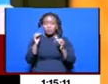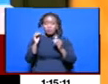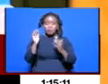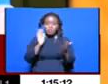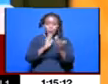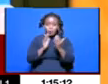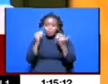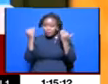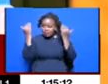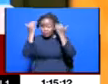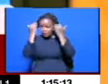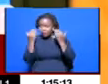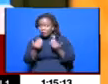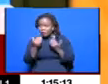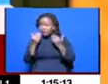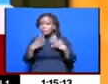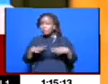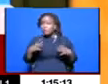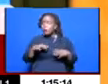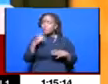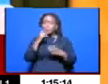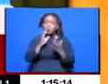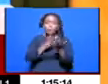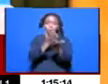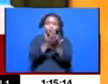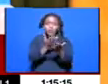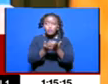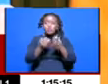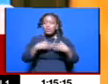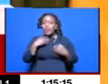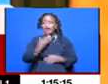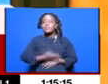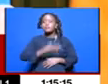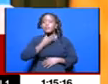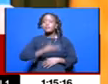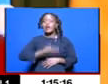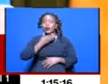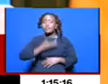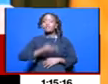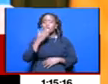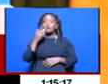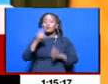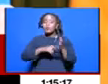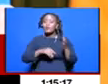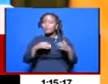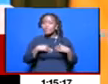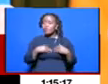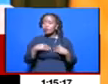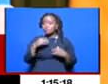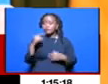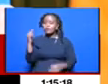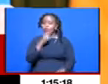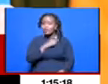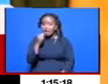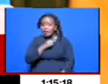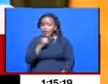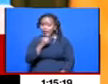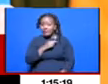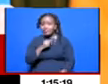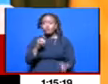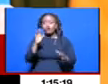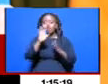petitioners had been aggrieved by what they perceived as an imminent threat to the Constitution posed